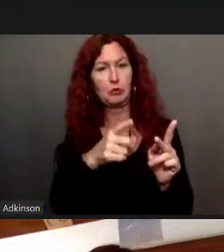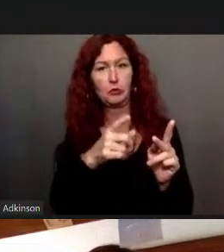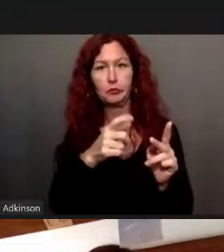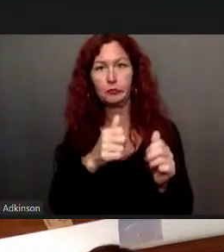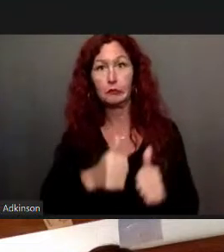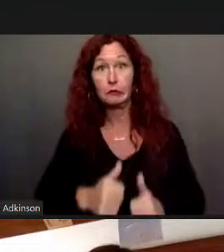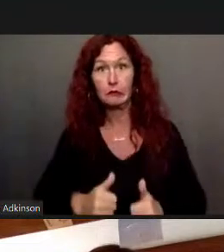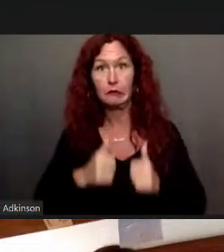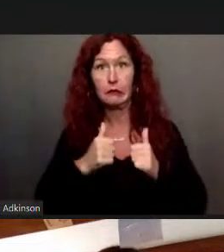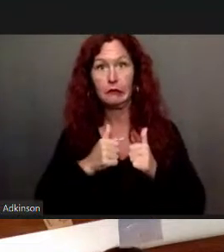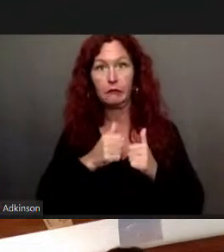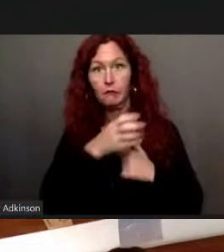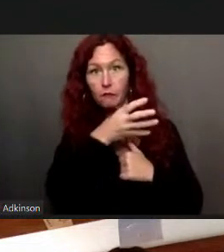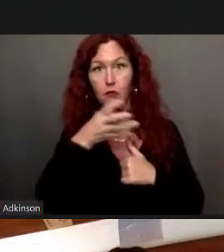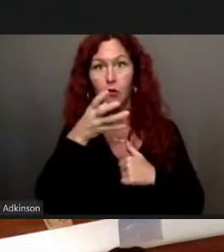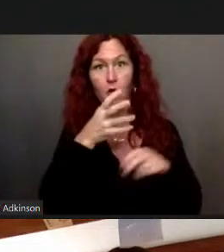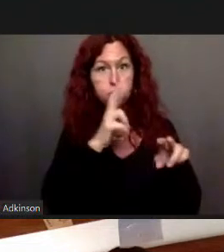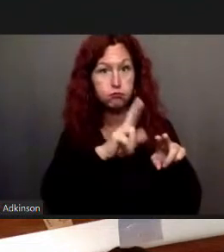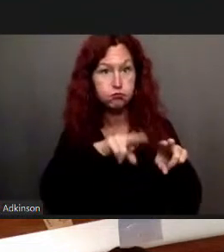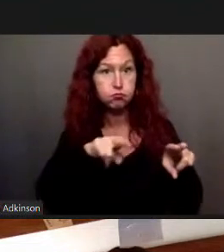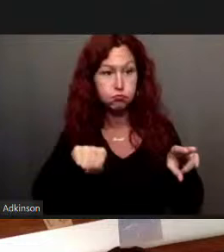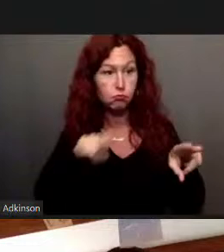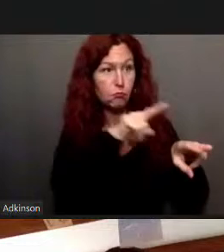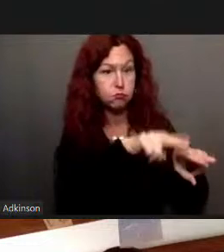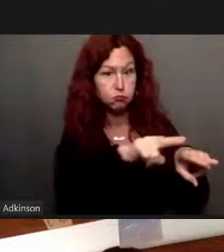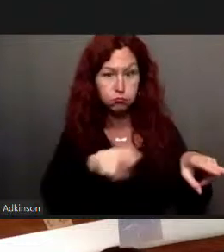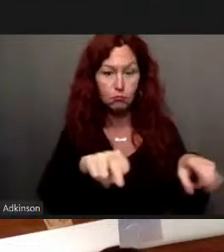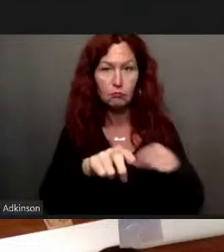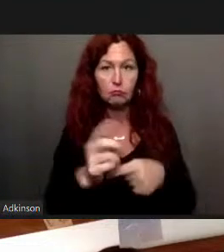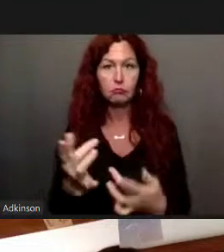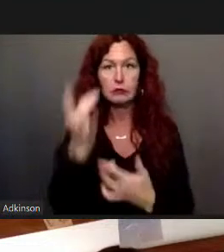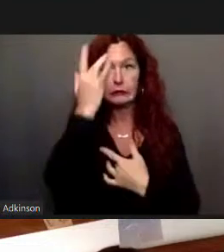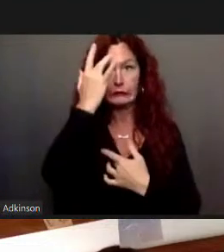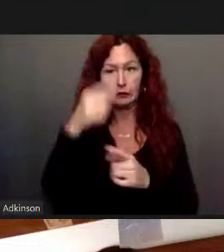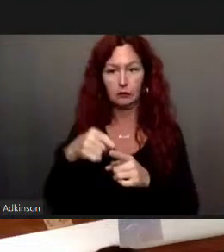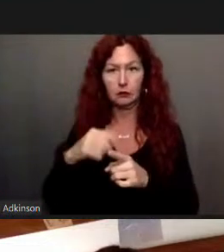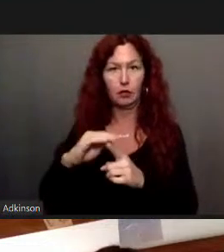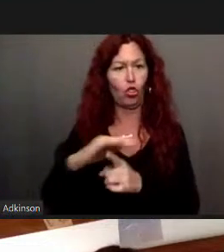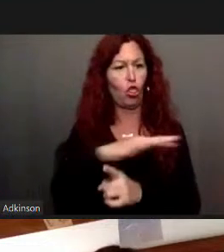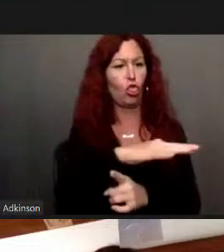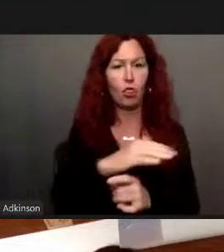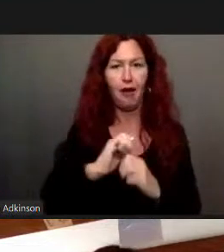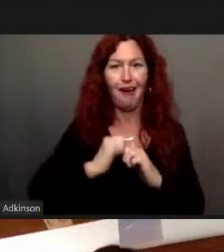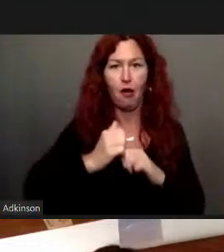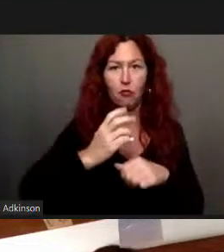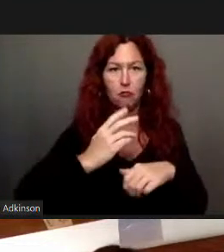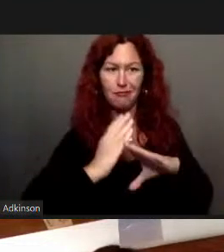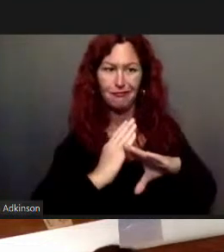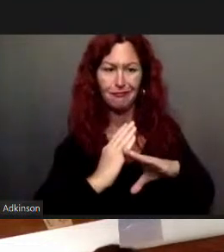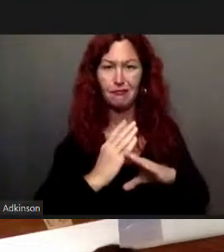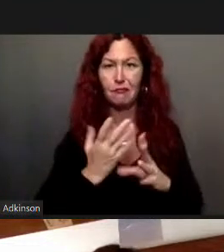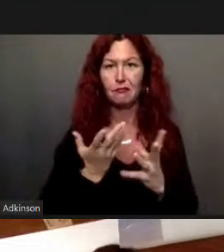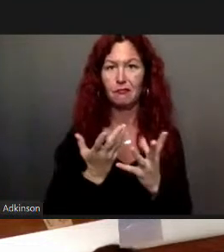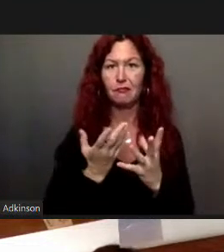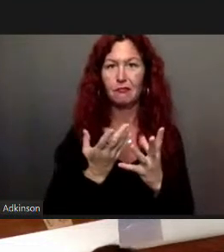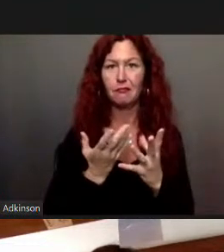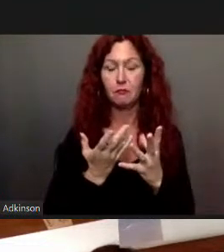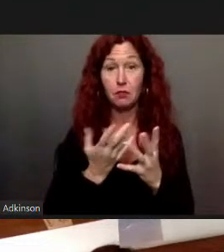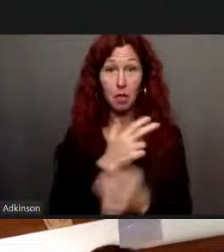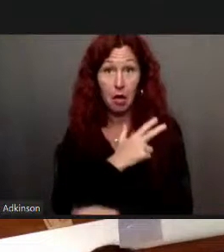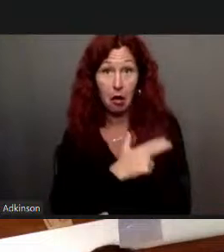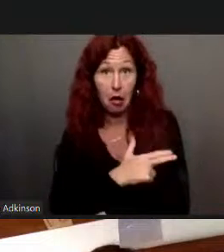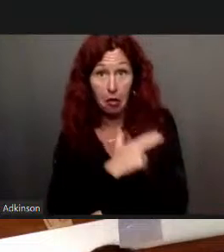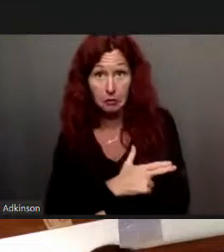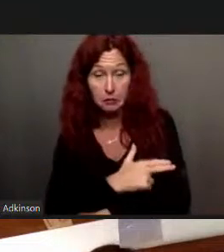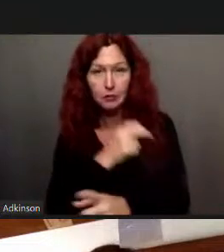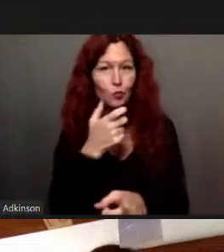can have Jennifer Moon answer that question. And so we're going to be working with the Department of Health. I think it was in my comments. And